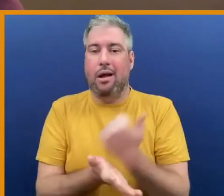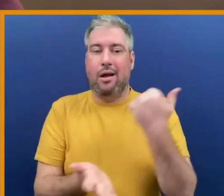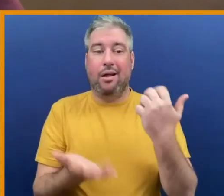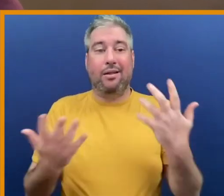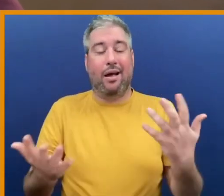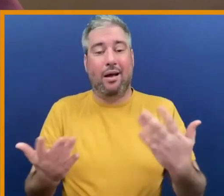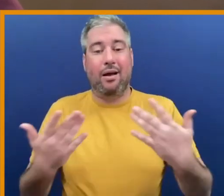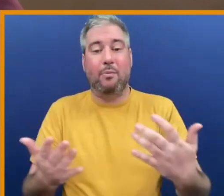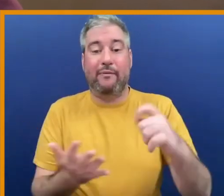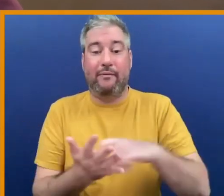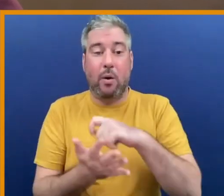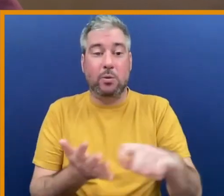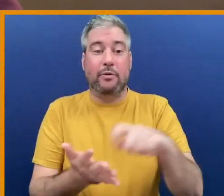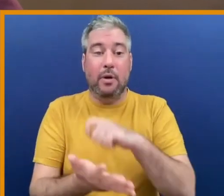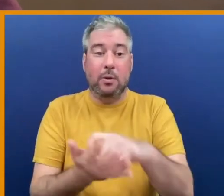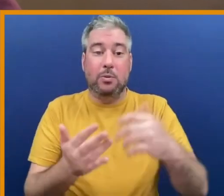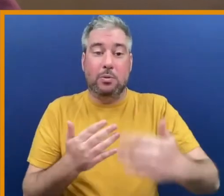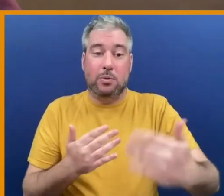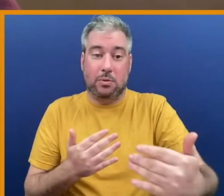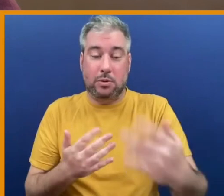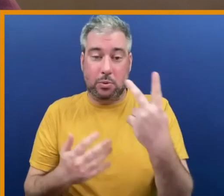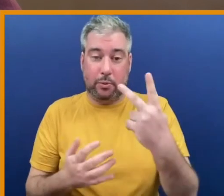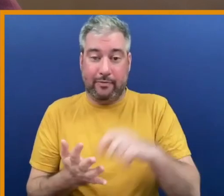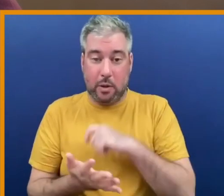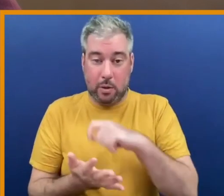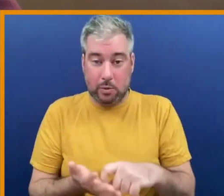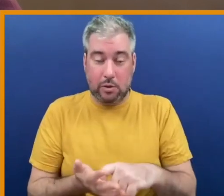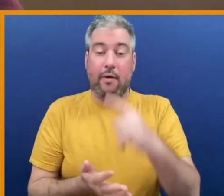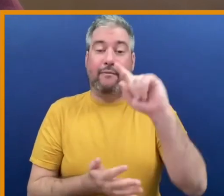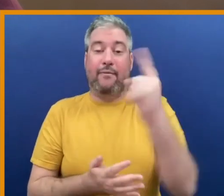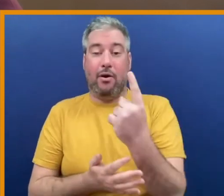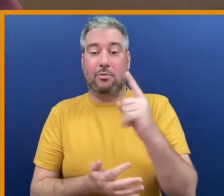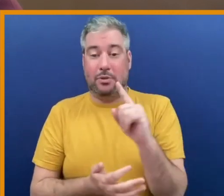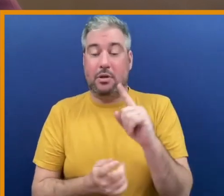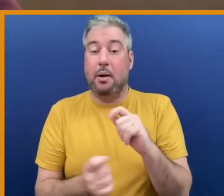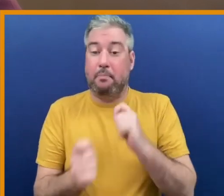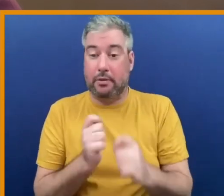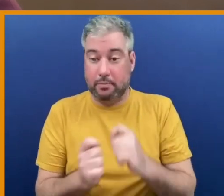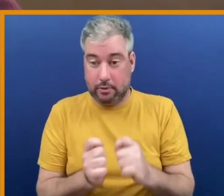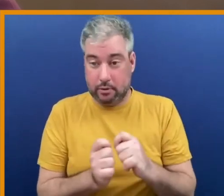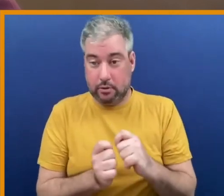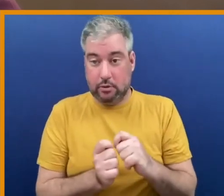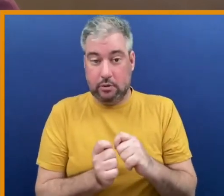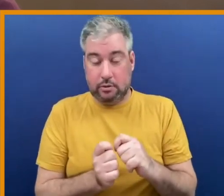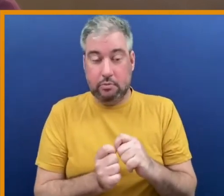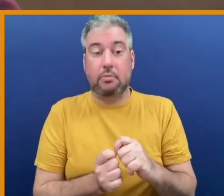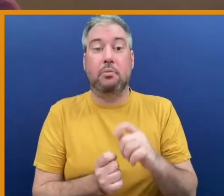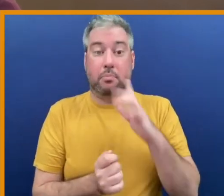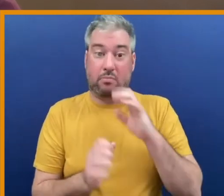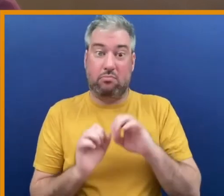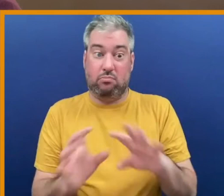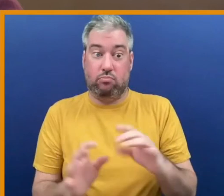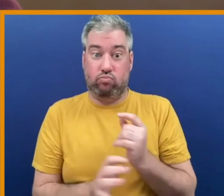will be on the amendment. So when it goes live, which will be under the polls tab if you are on